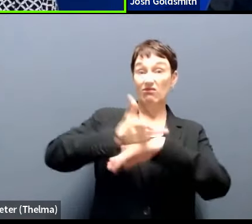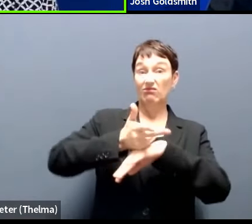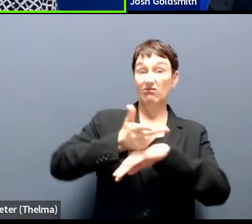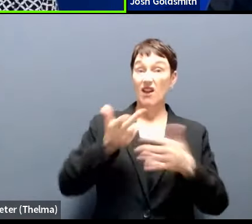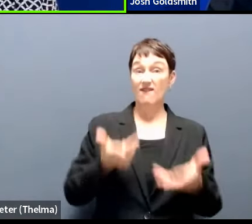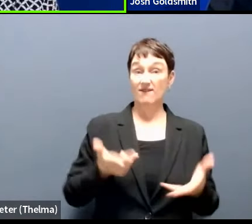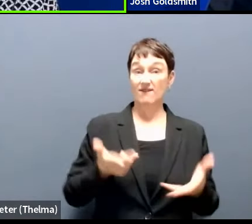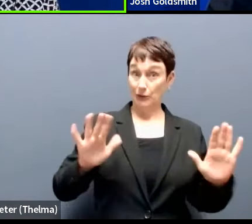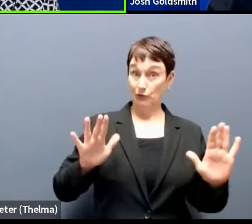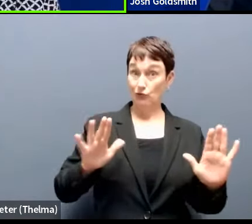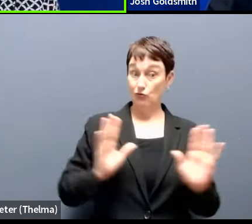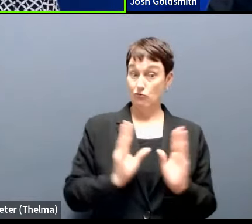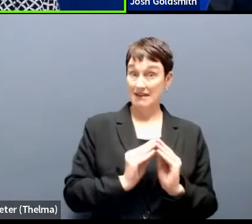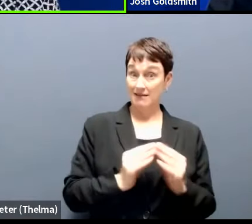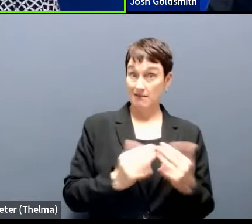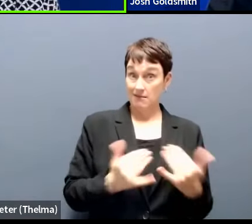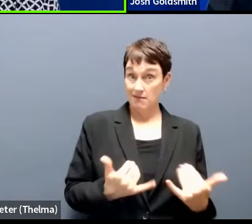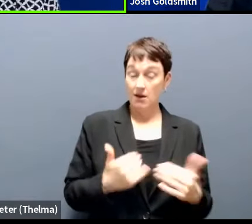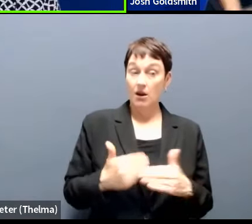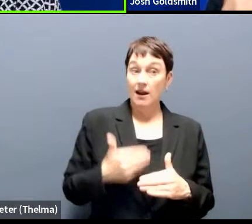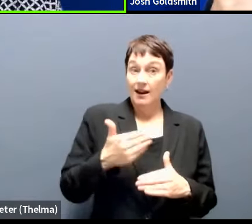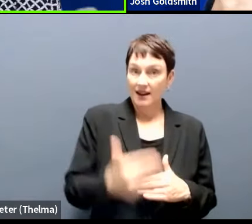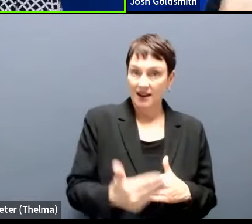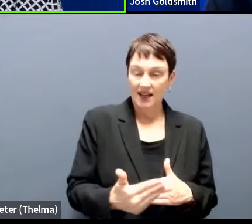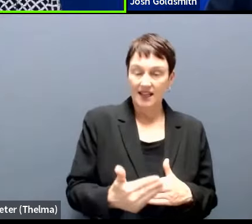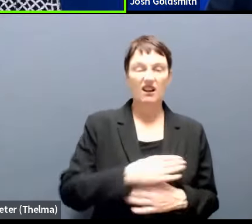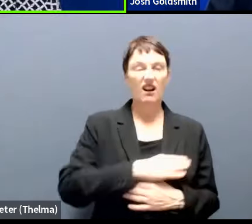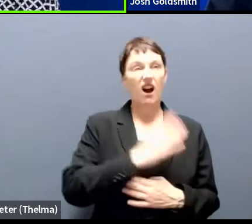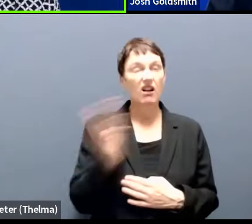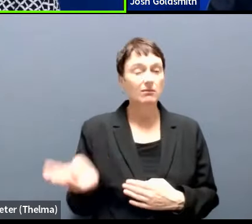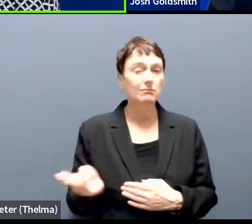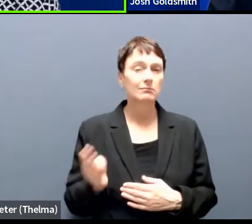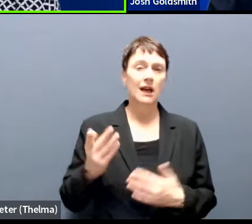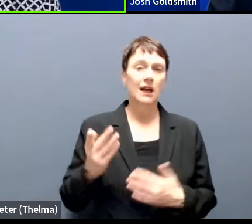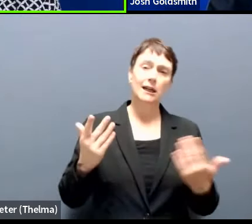at the community throughout the day and, of course,